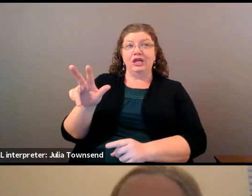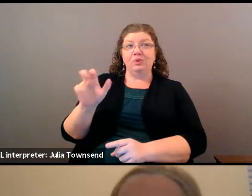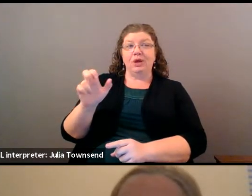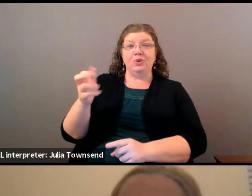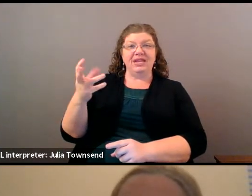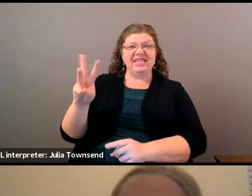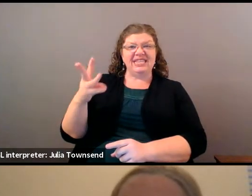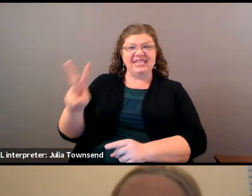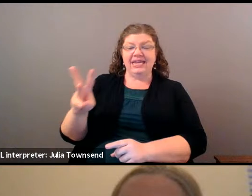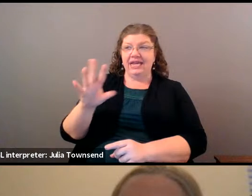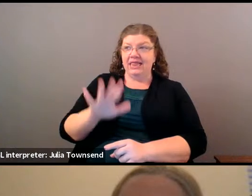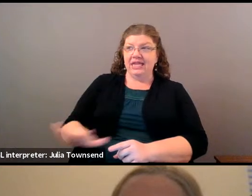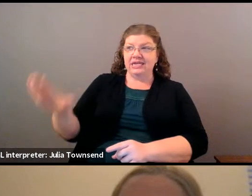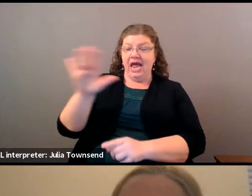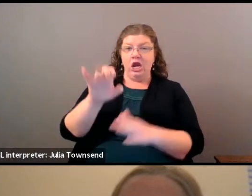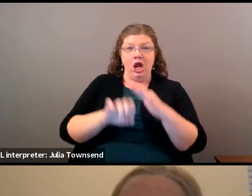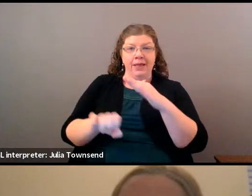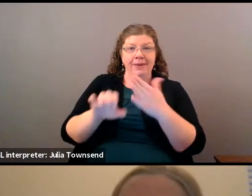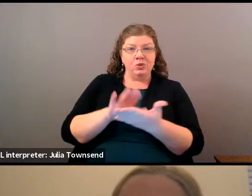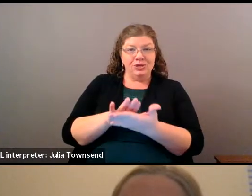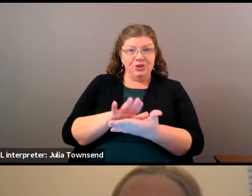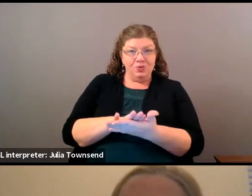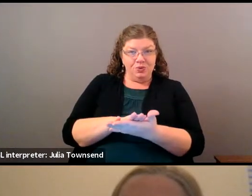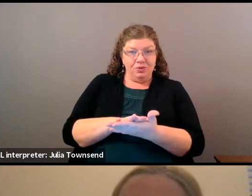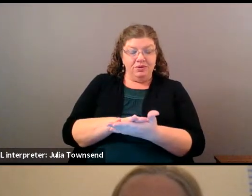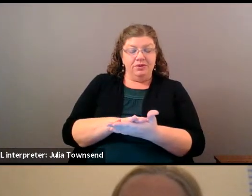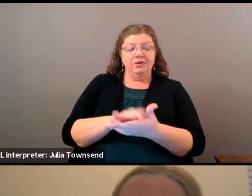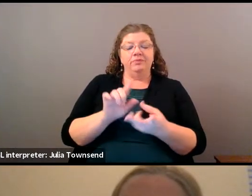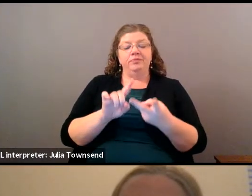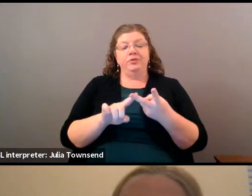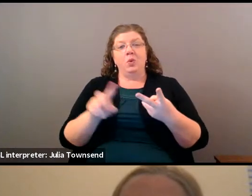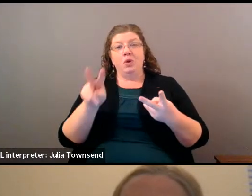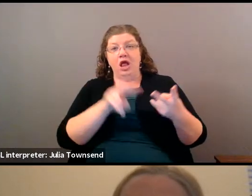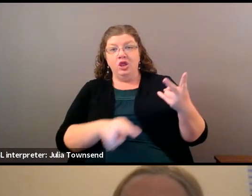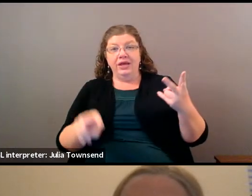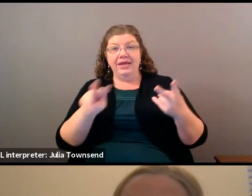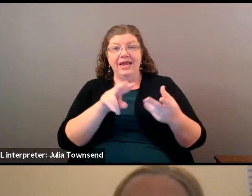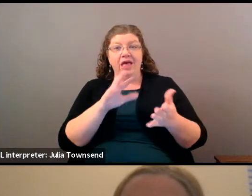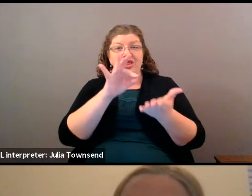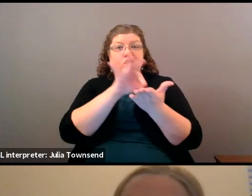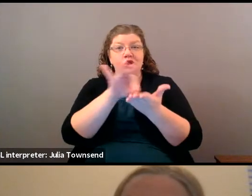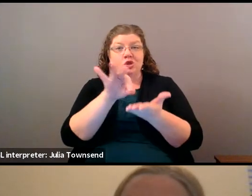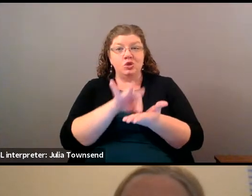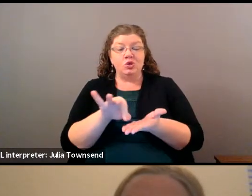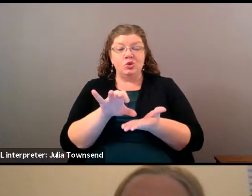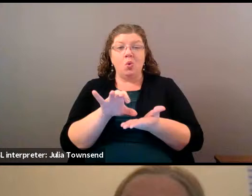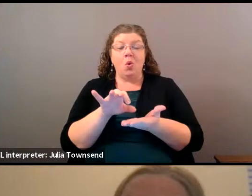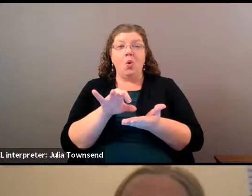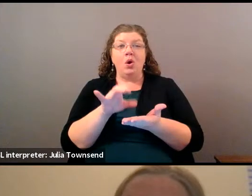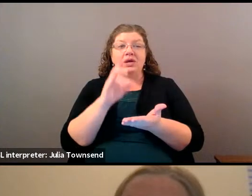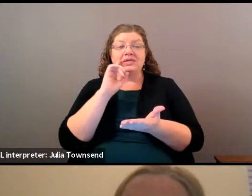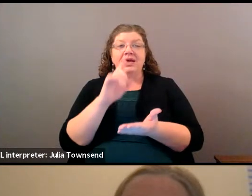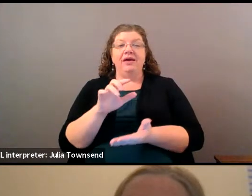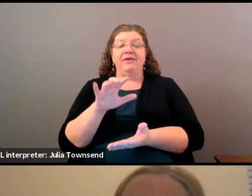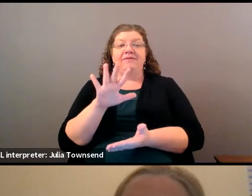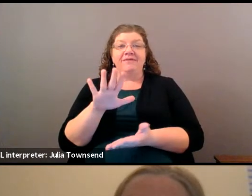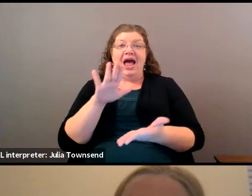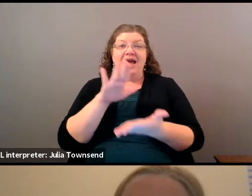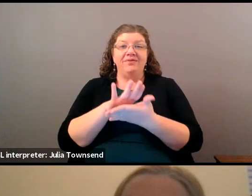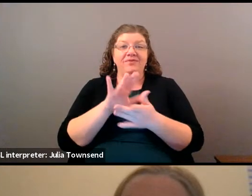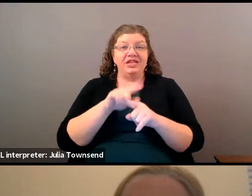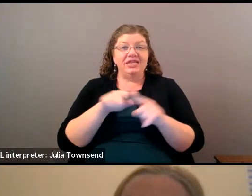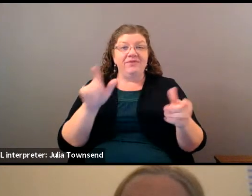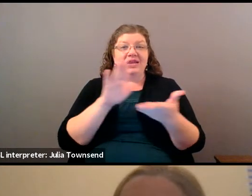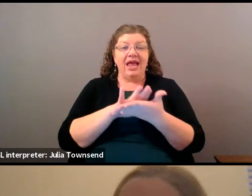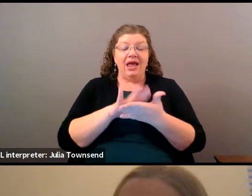316 in the entire elementary school. And when I look at the scores of 5 campuses,